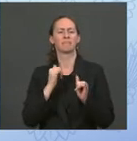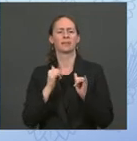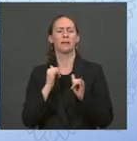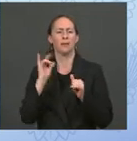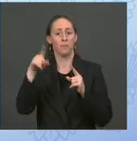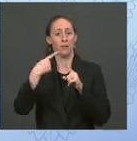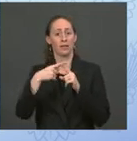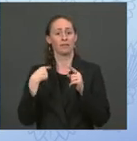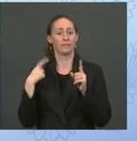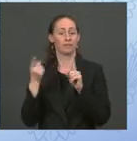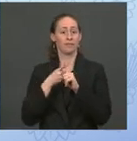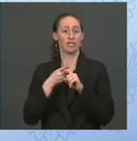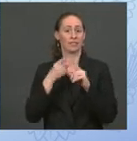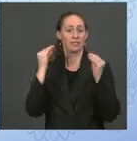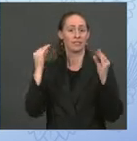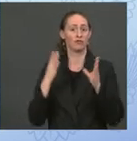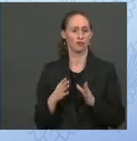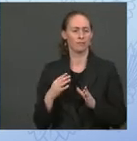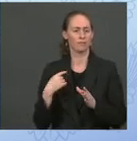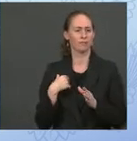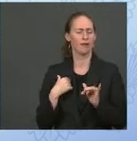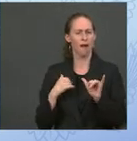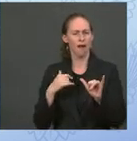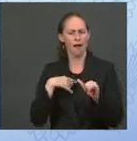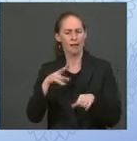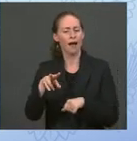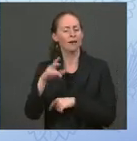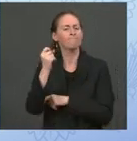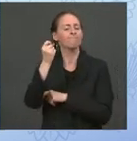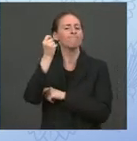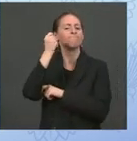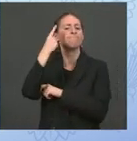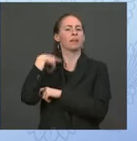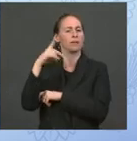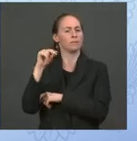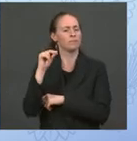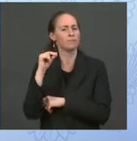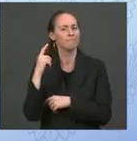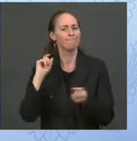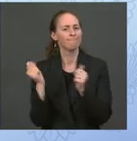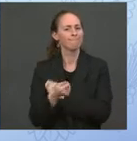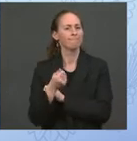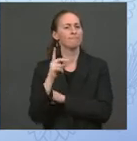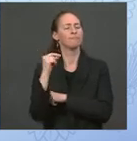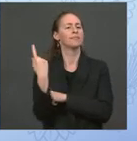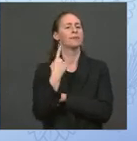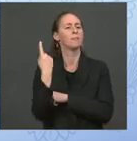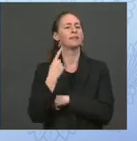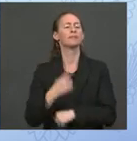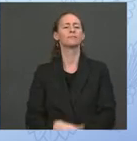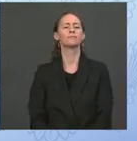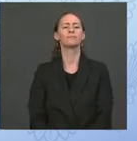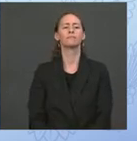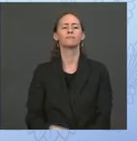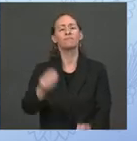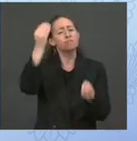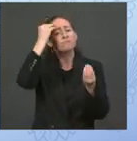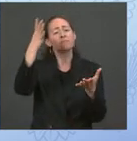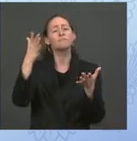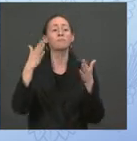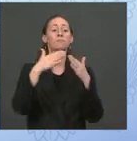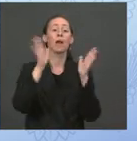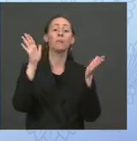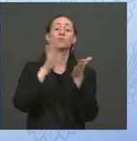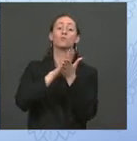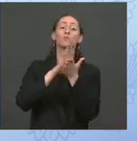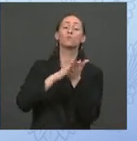listen, but to act. No longer can our public schools be places where the expectation is that we primarily focus